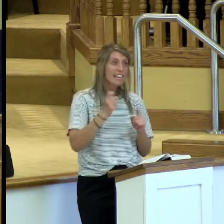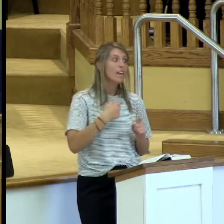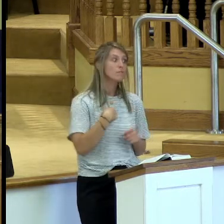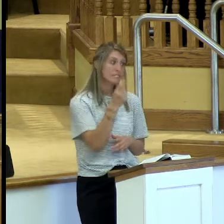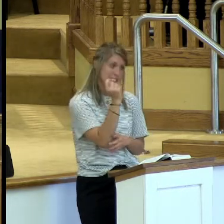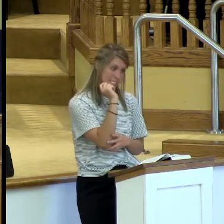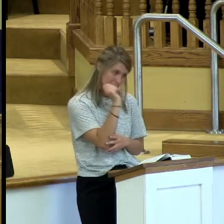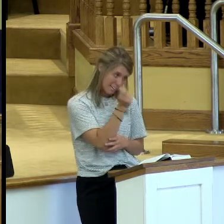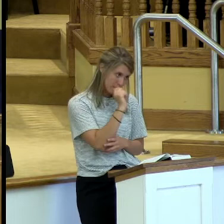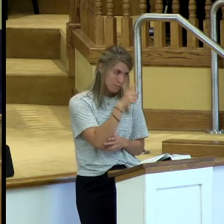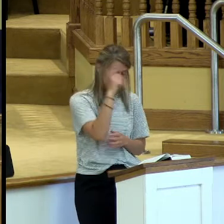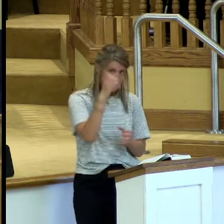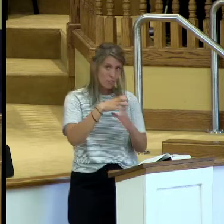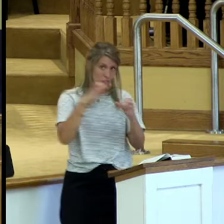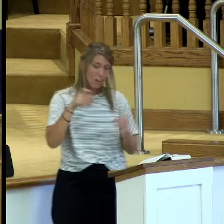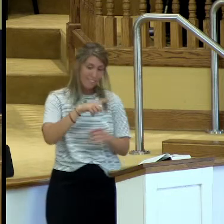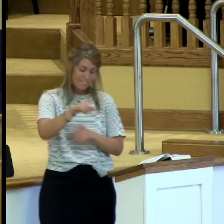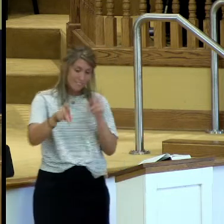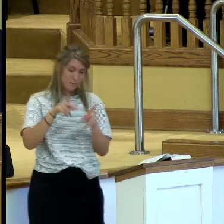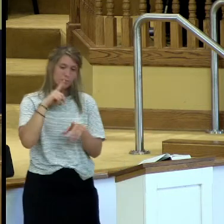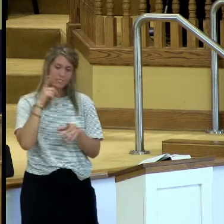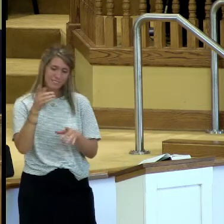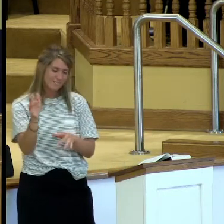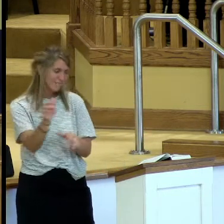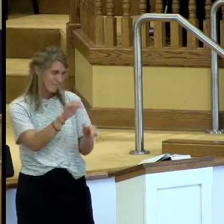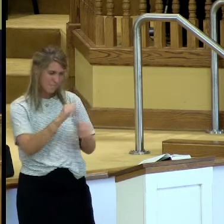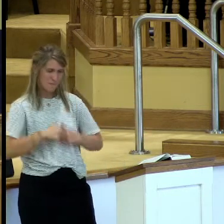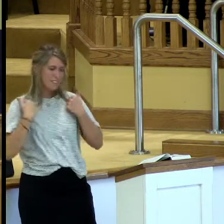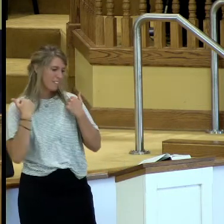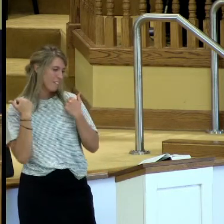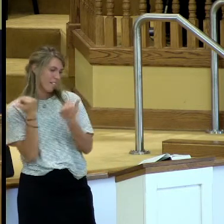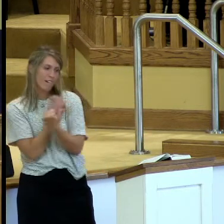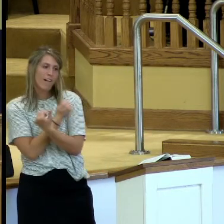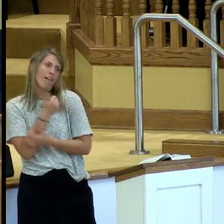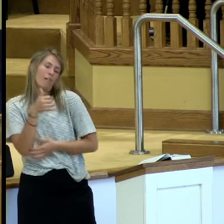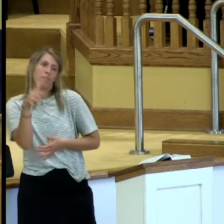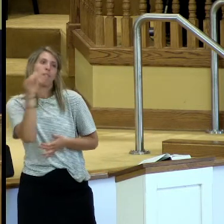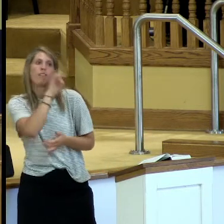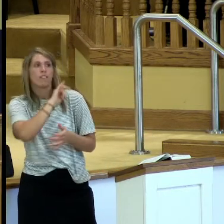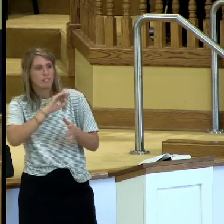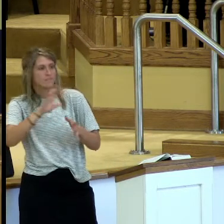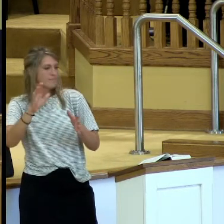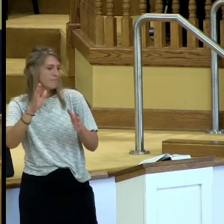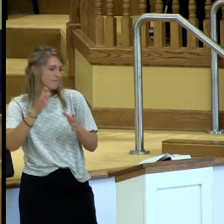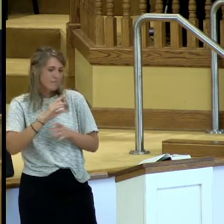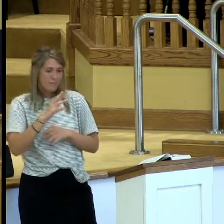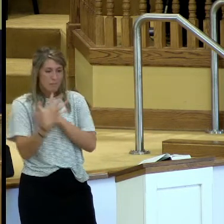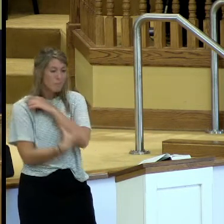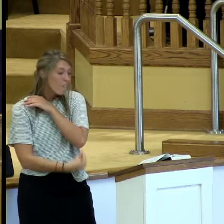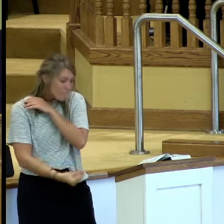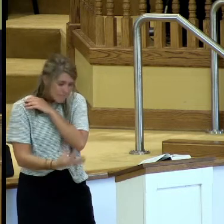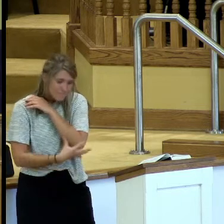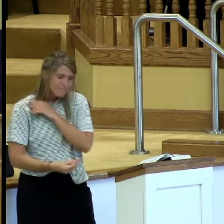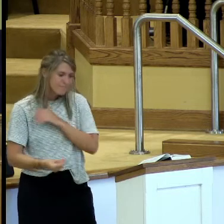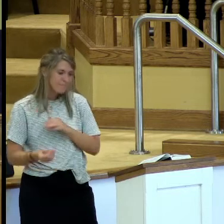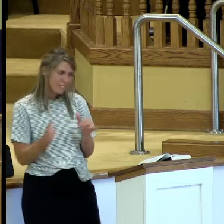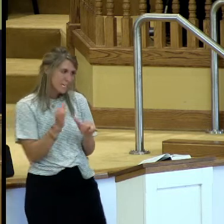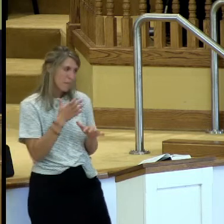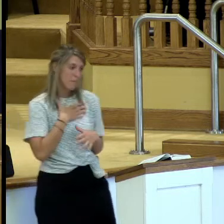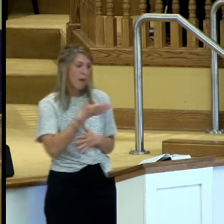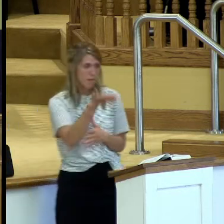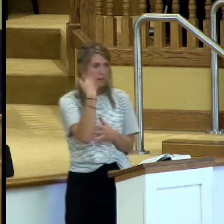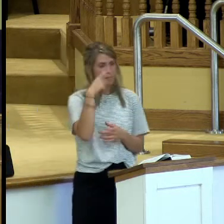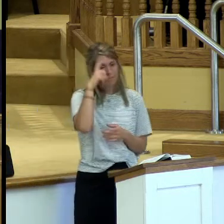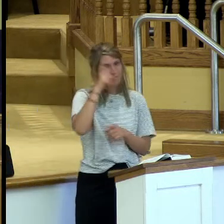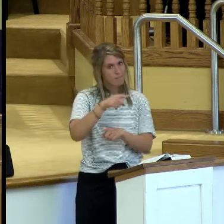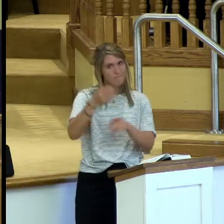testimony that he gave me, because a lot of these people are living in drugs and sin and alcohol and abuse and poverty, and it's because they